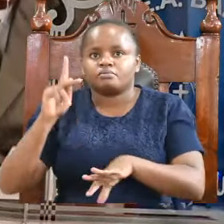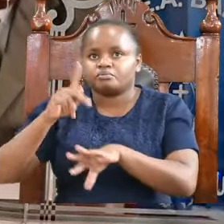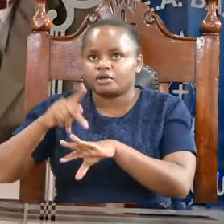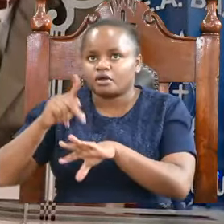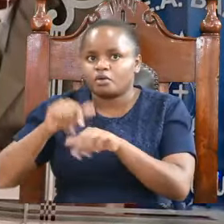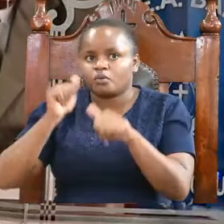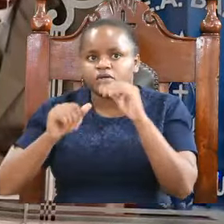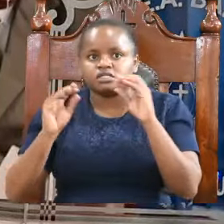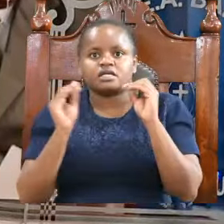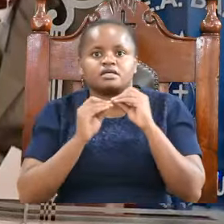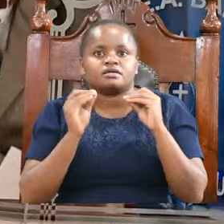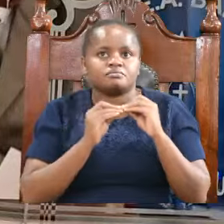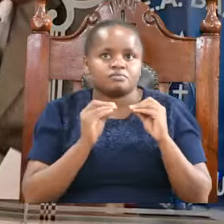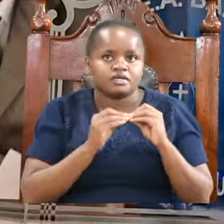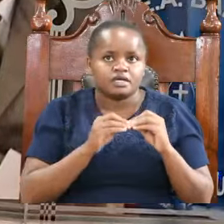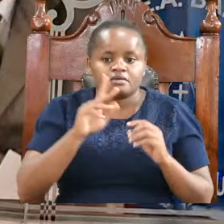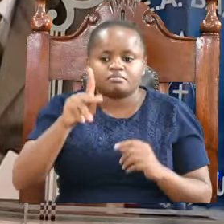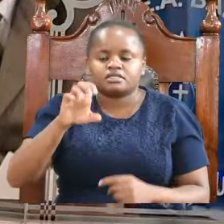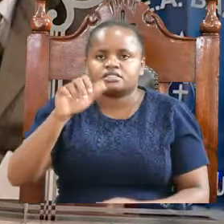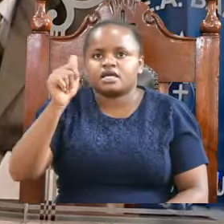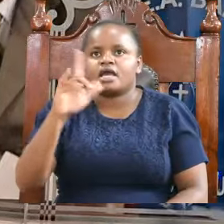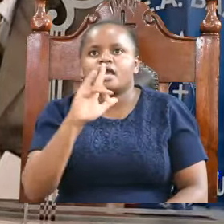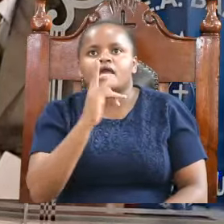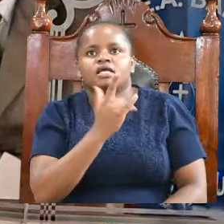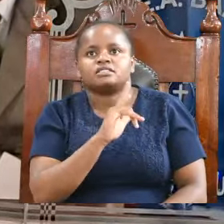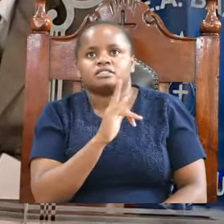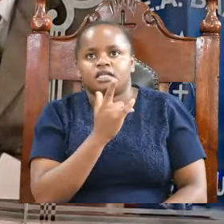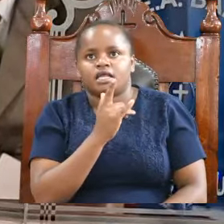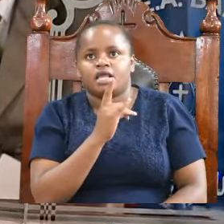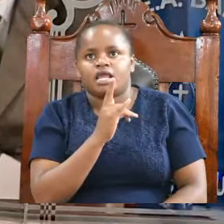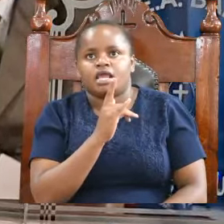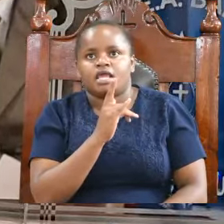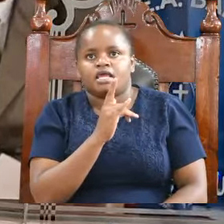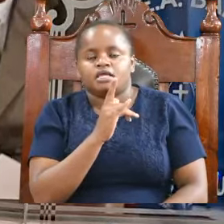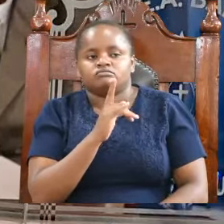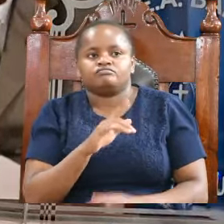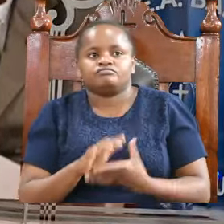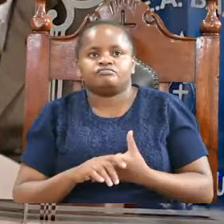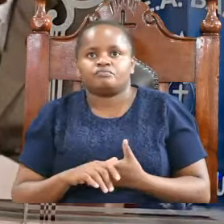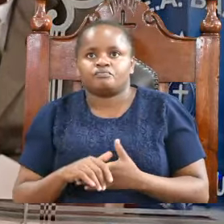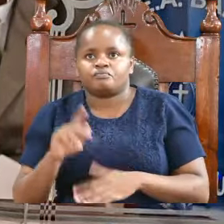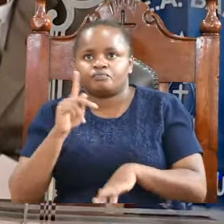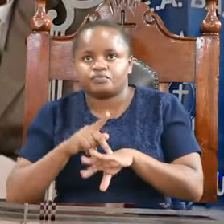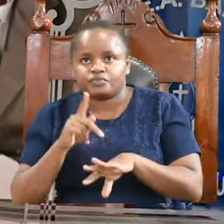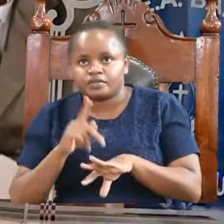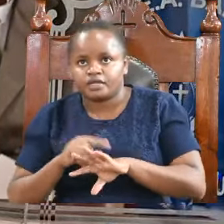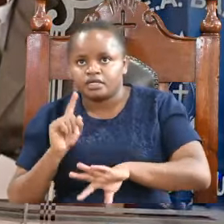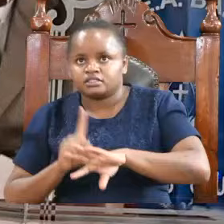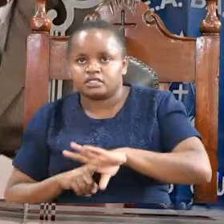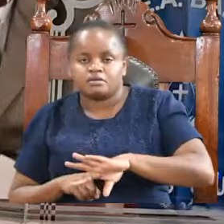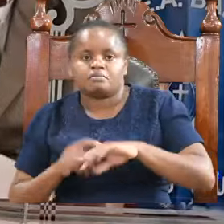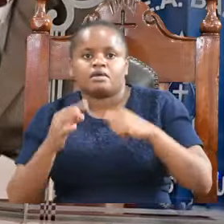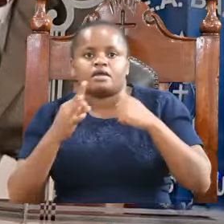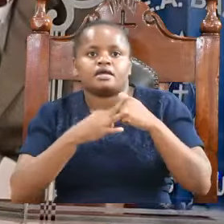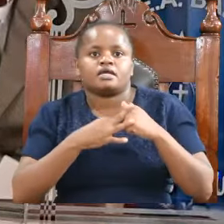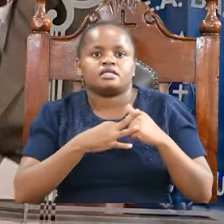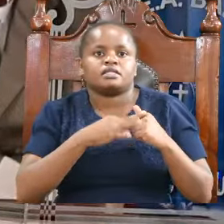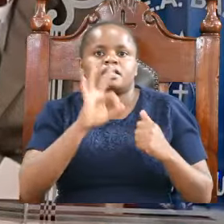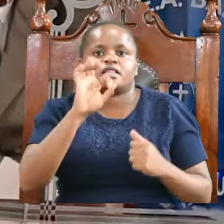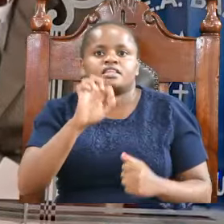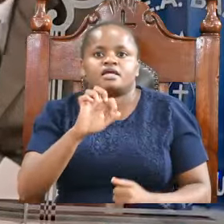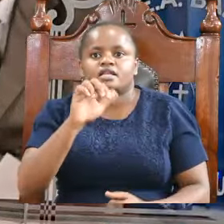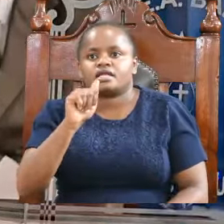at PCA Isri Parish on Sunday 28th April 2024 at 8:30 a.m. If